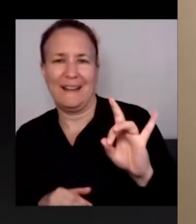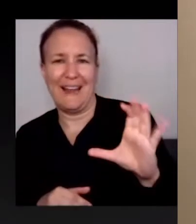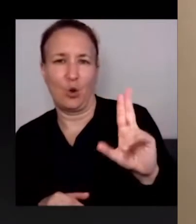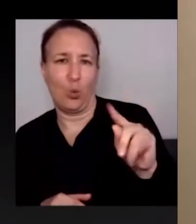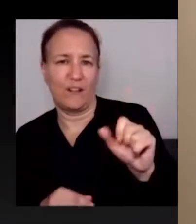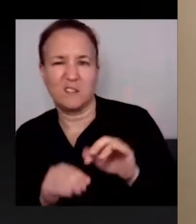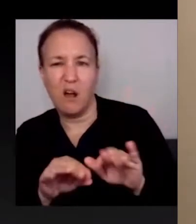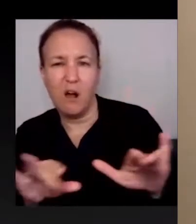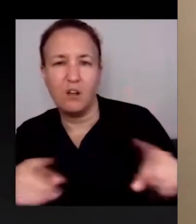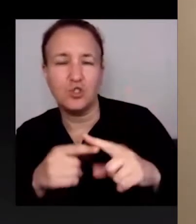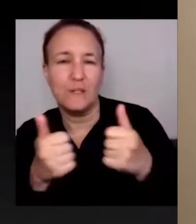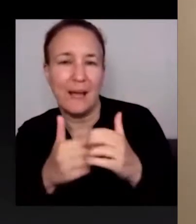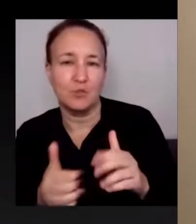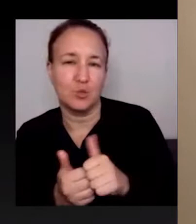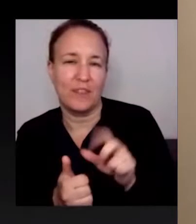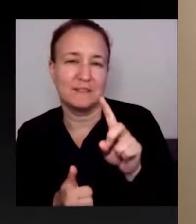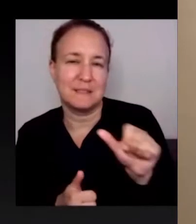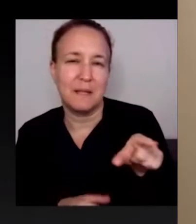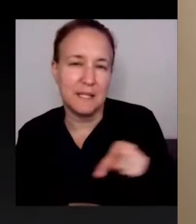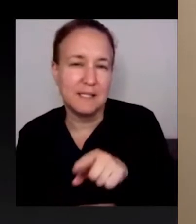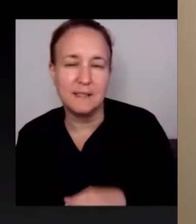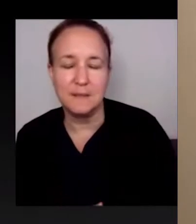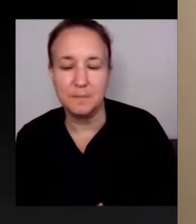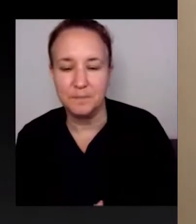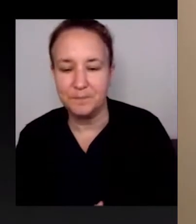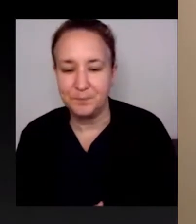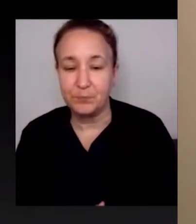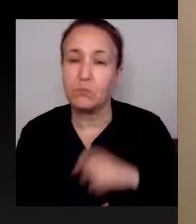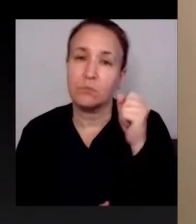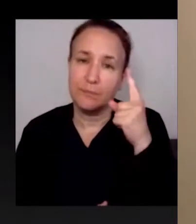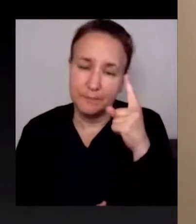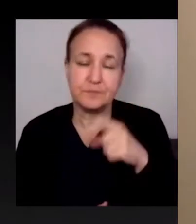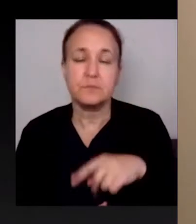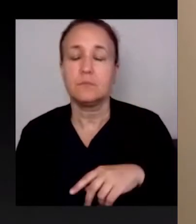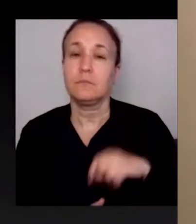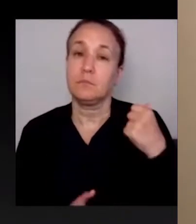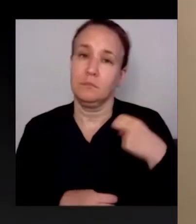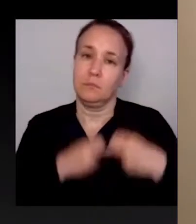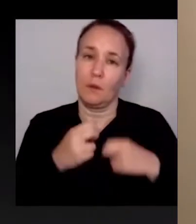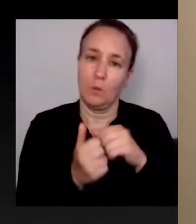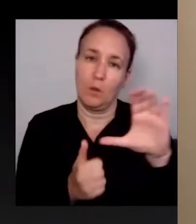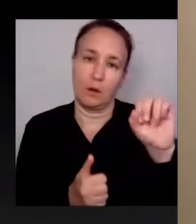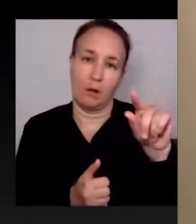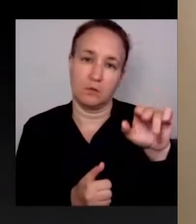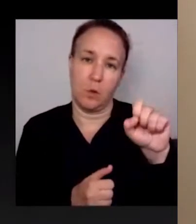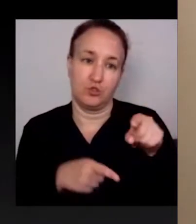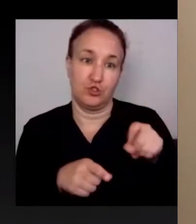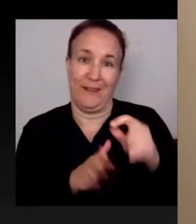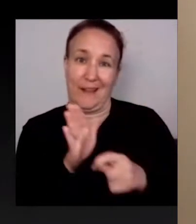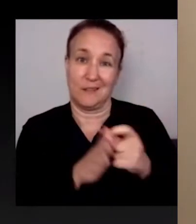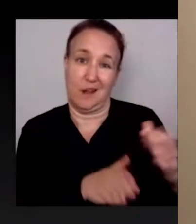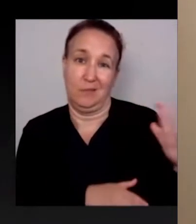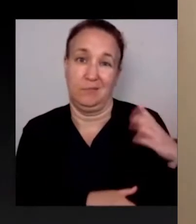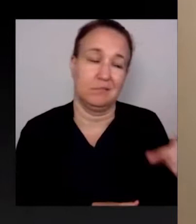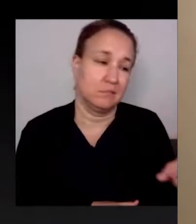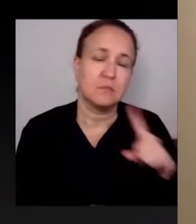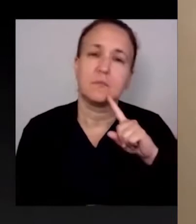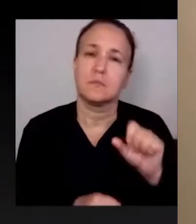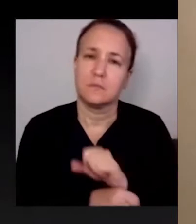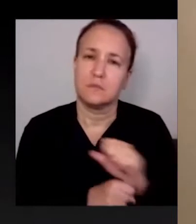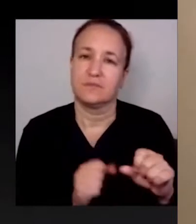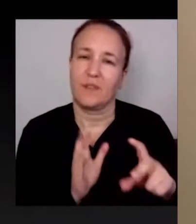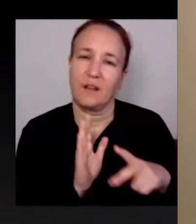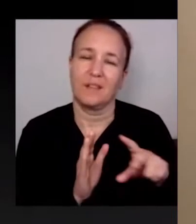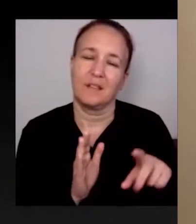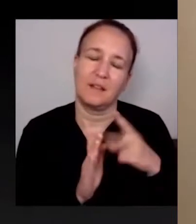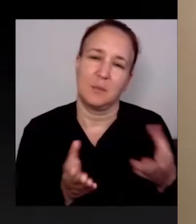with disabilities. Now, another problem with consoles during this period is they actually doubled down on closing